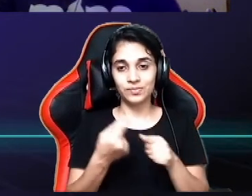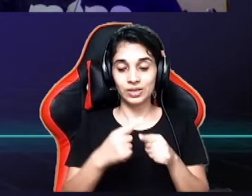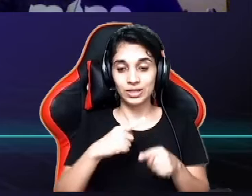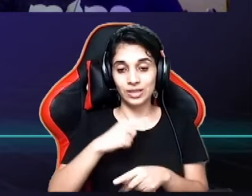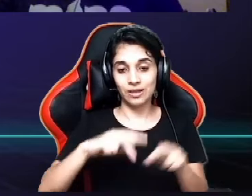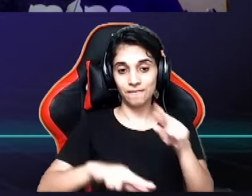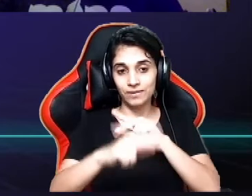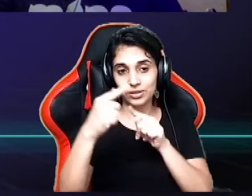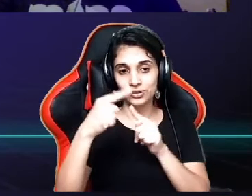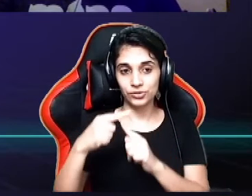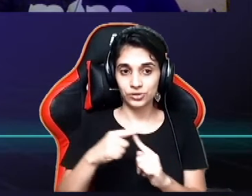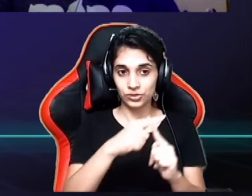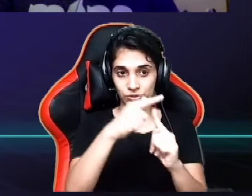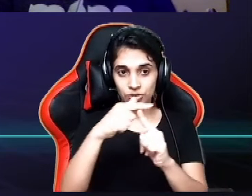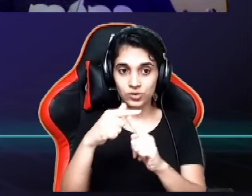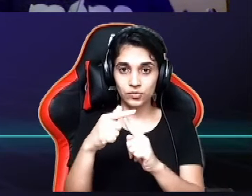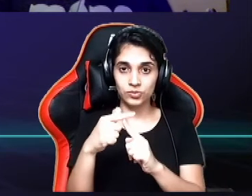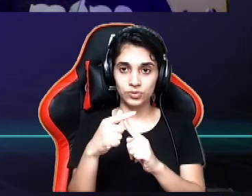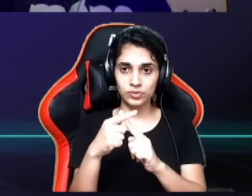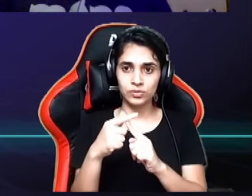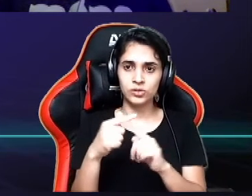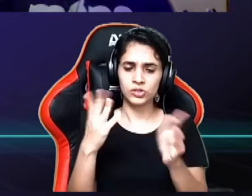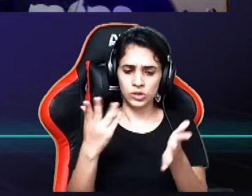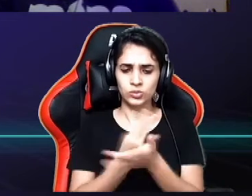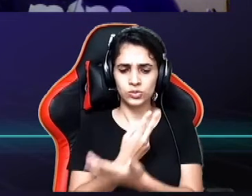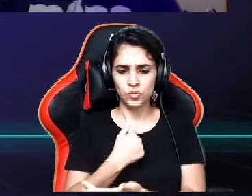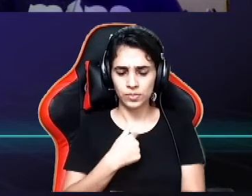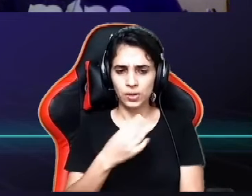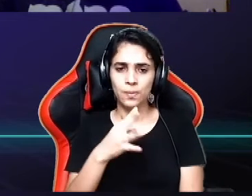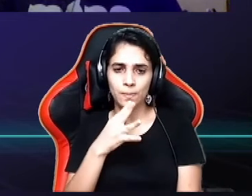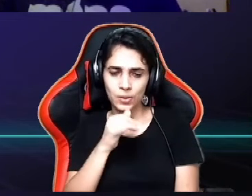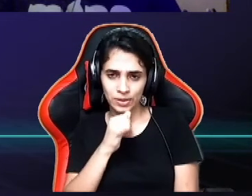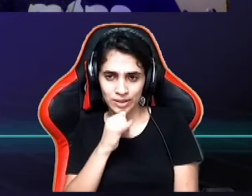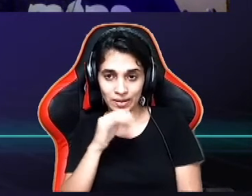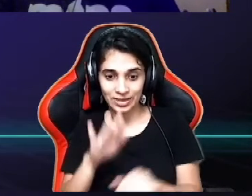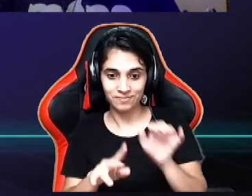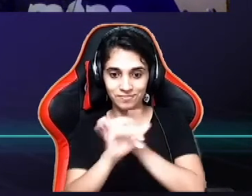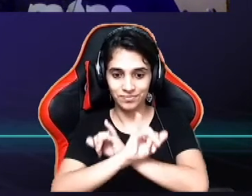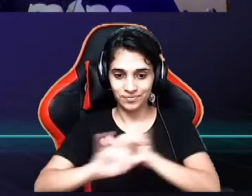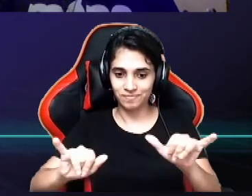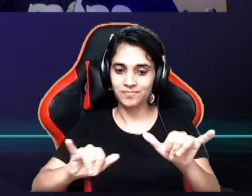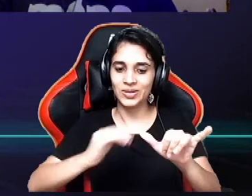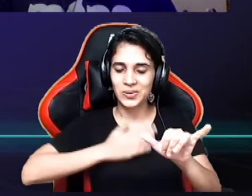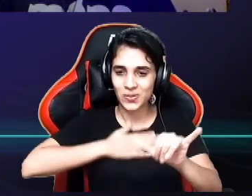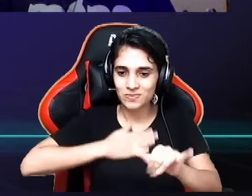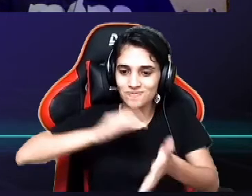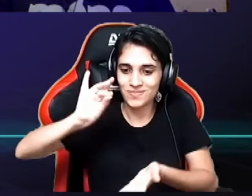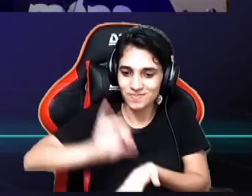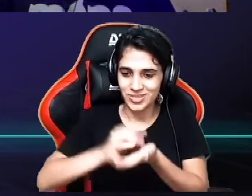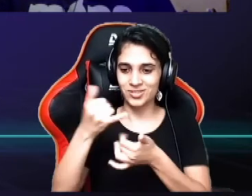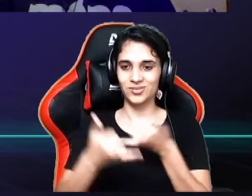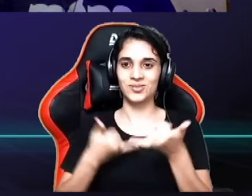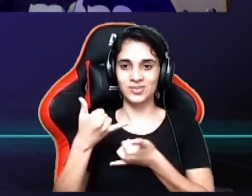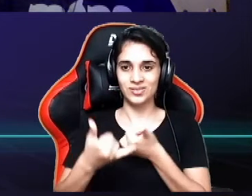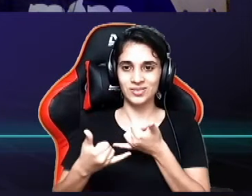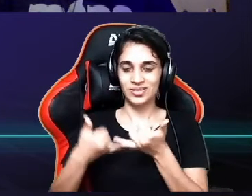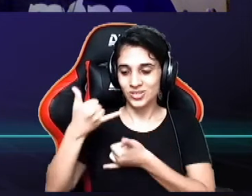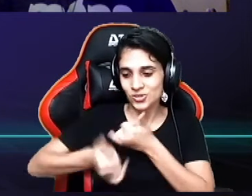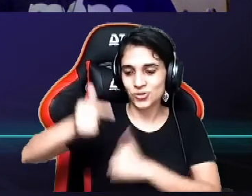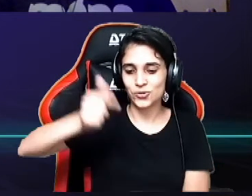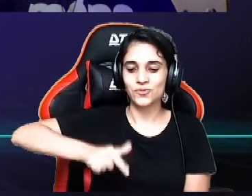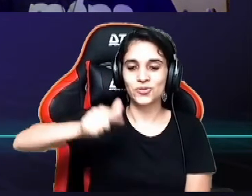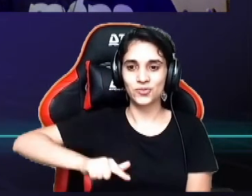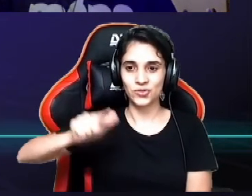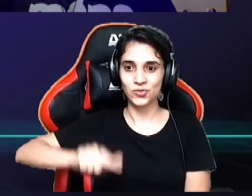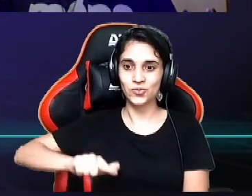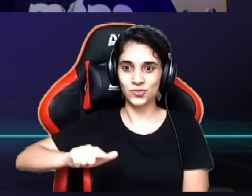naturally. There are several cases. Even happened to me. You run a campaign, but you like the game and you